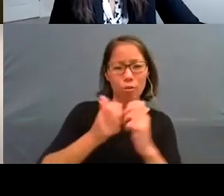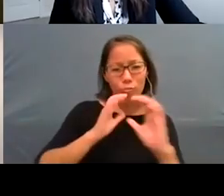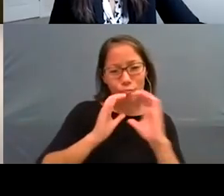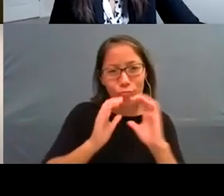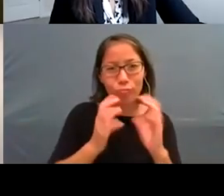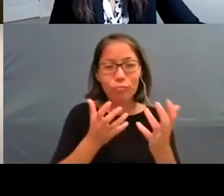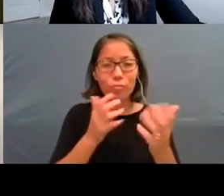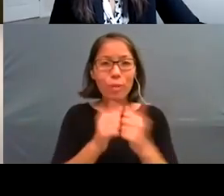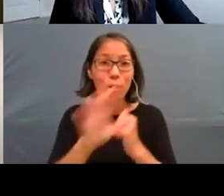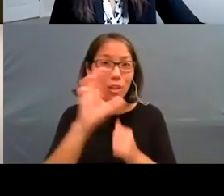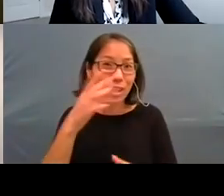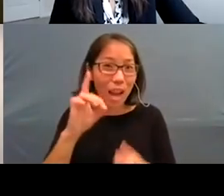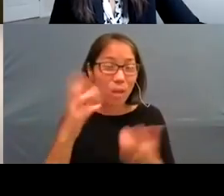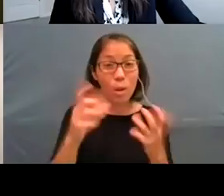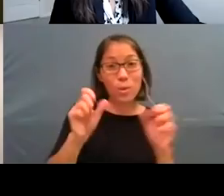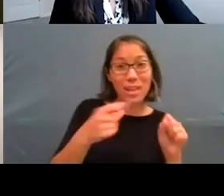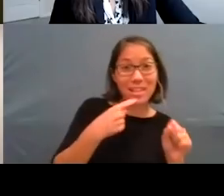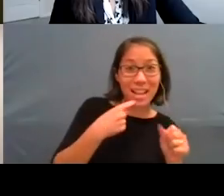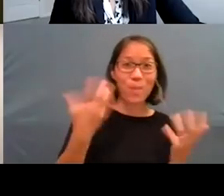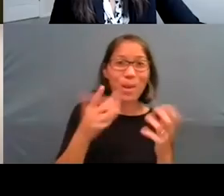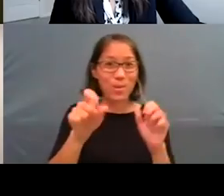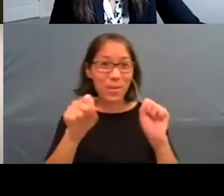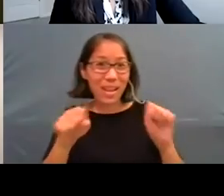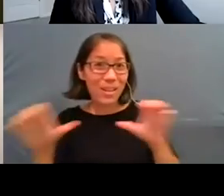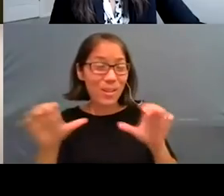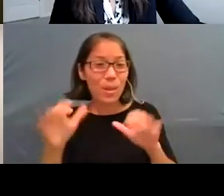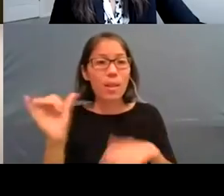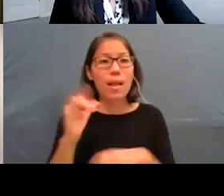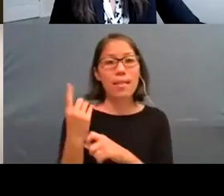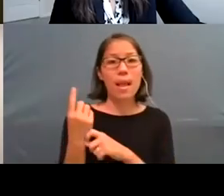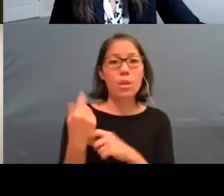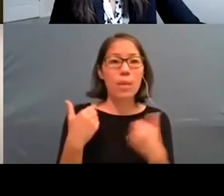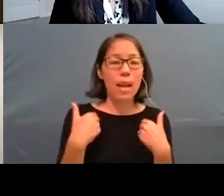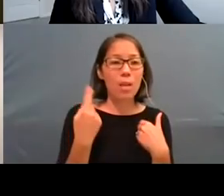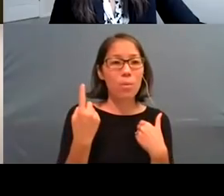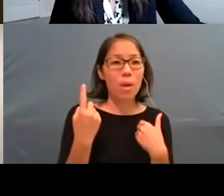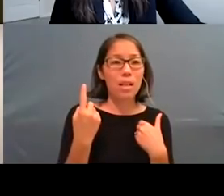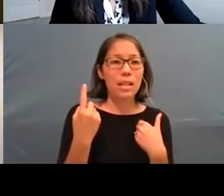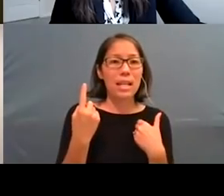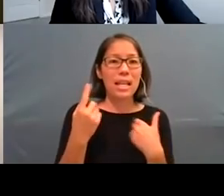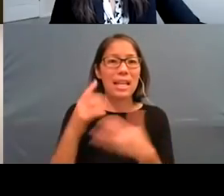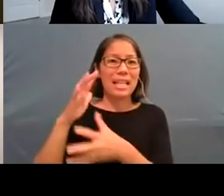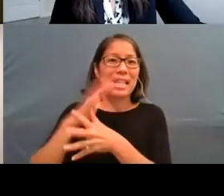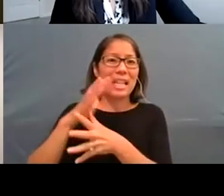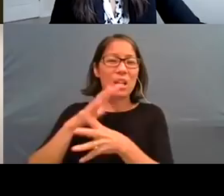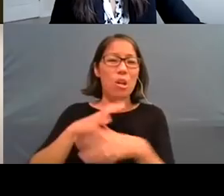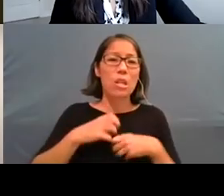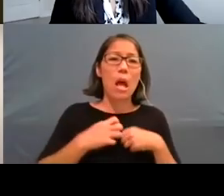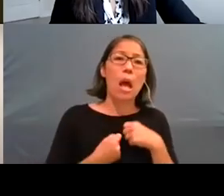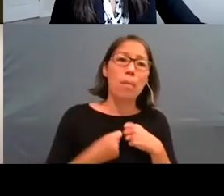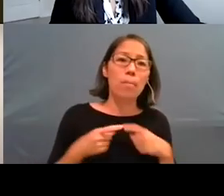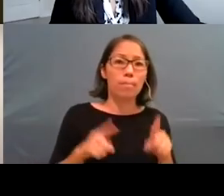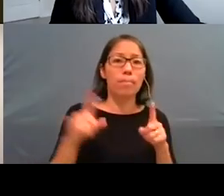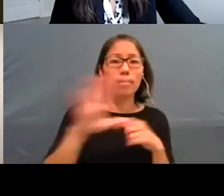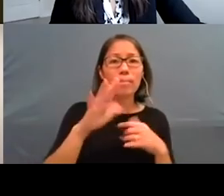child, what you can say, what you can do. It's like last year we did one on seniors grieving their senior year because it looked different. So I think